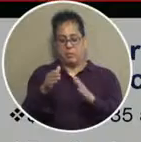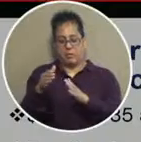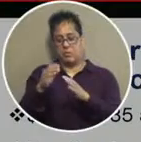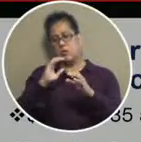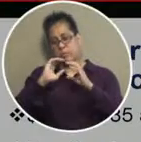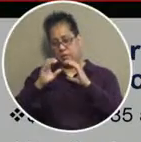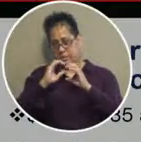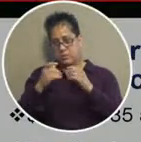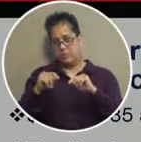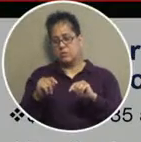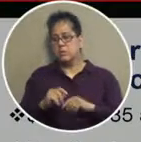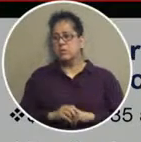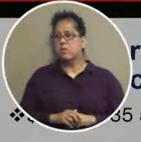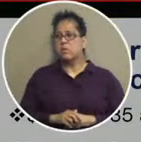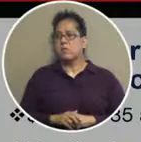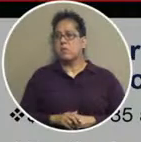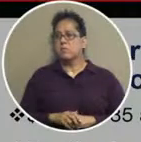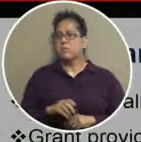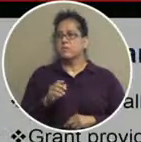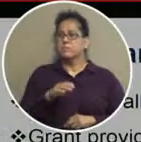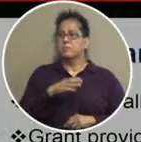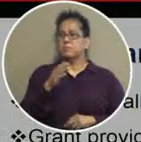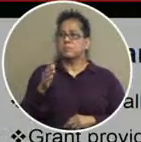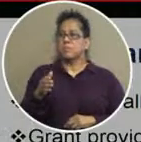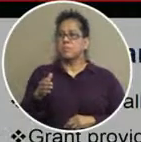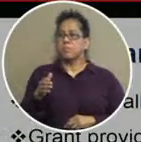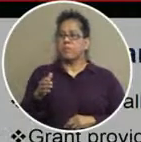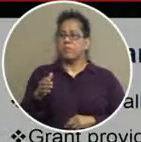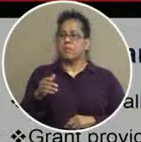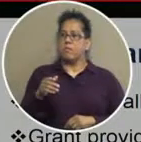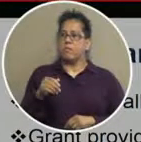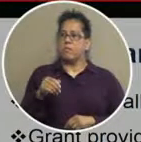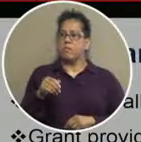mitigation efforts. Next slide.